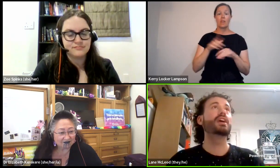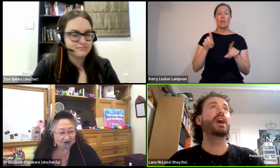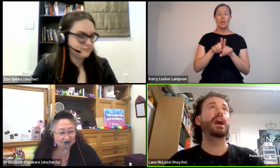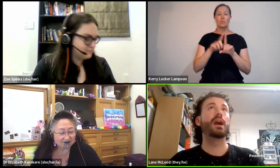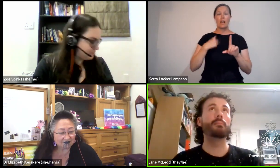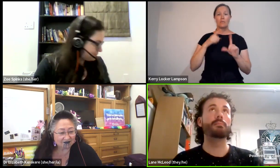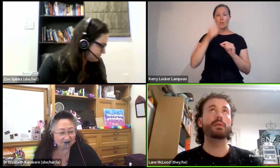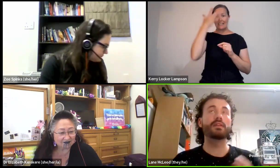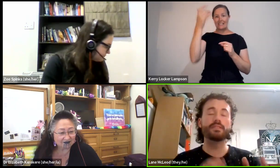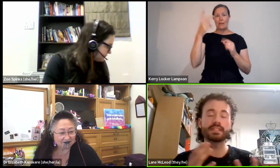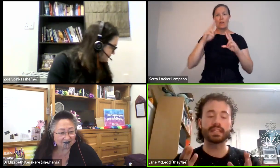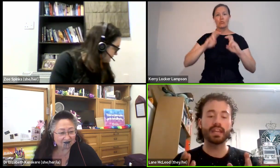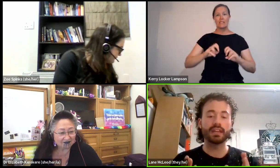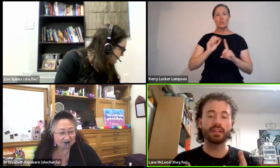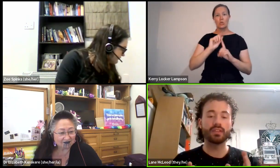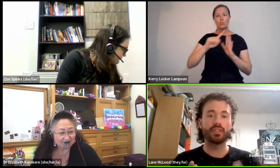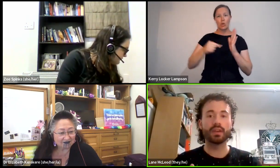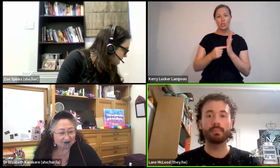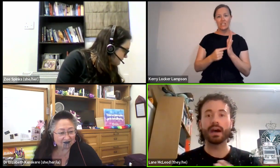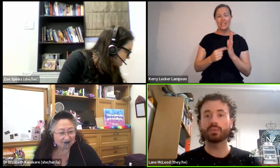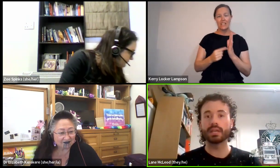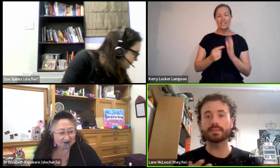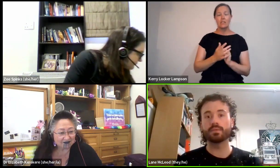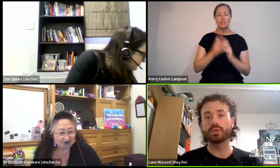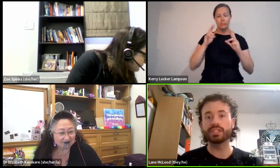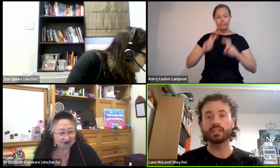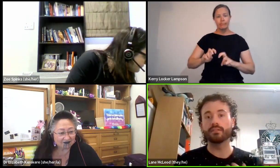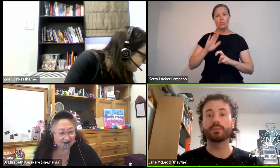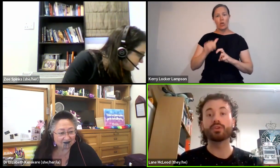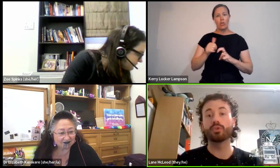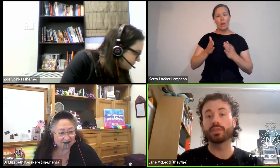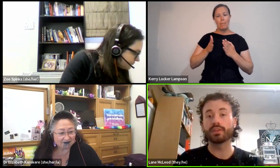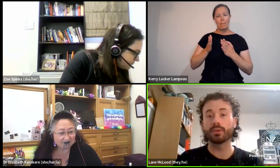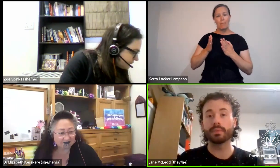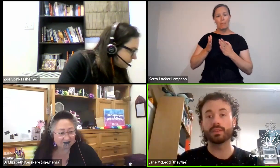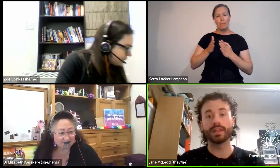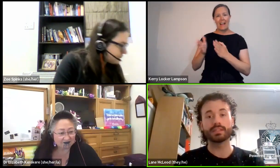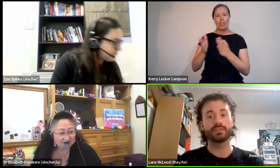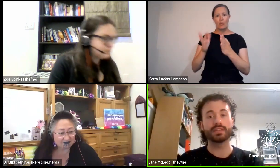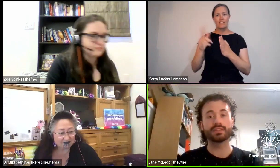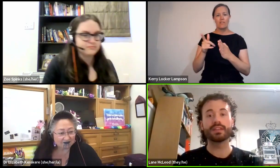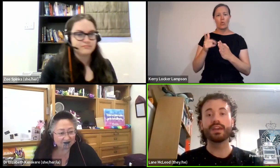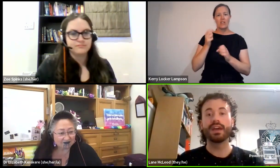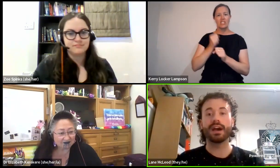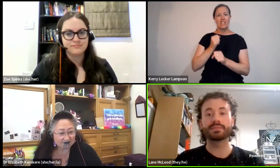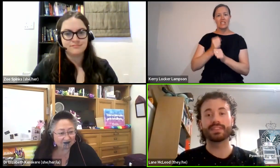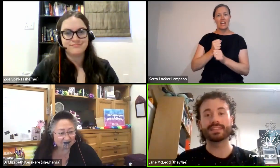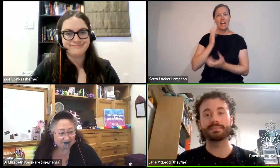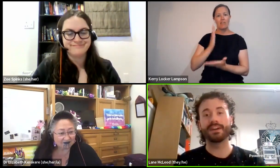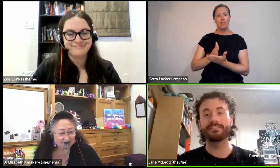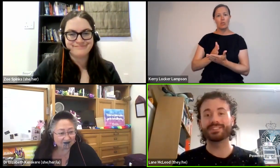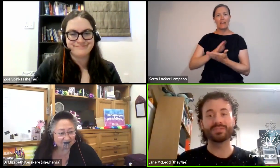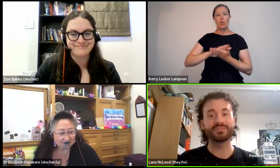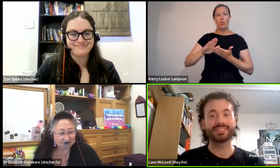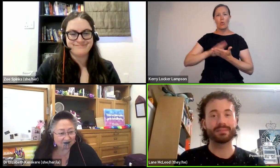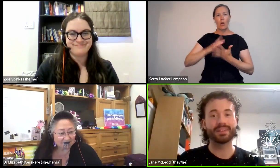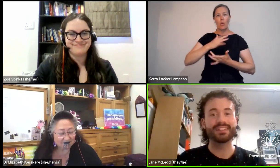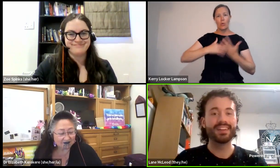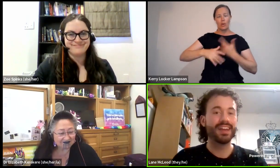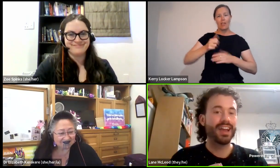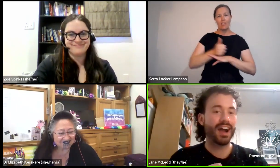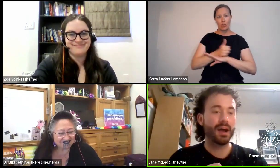project investigating the pathways for gender affirming hormone therapy in the Wellington region. So that's my fun job